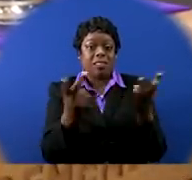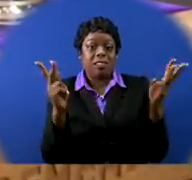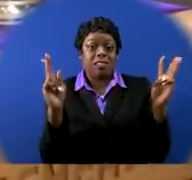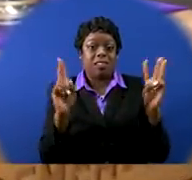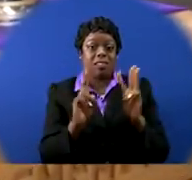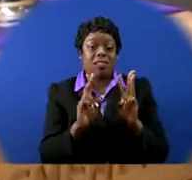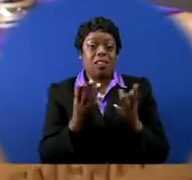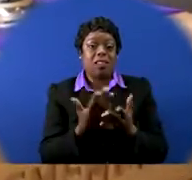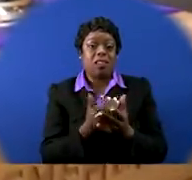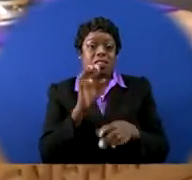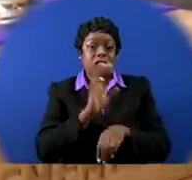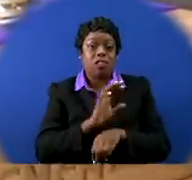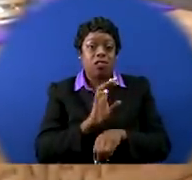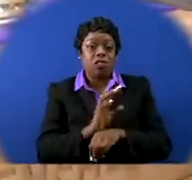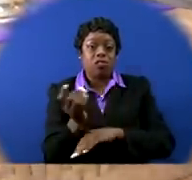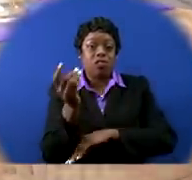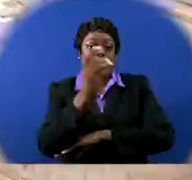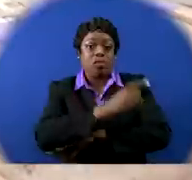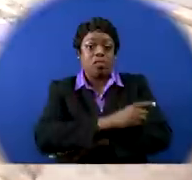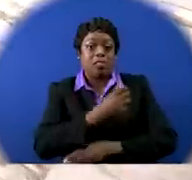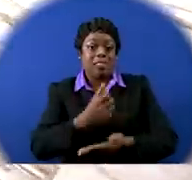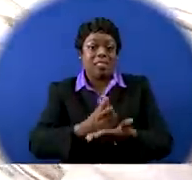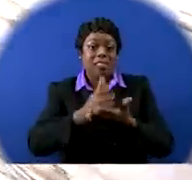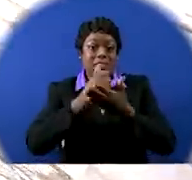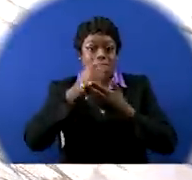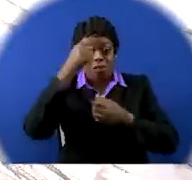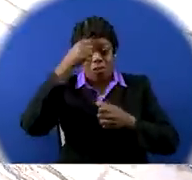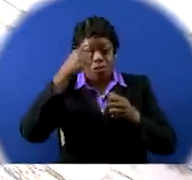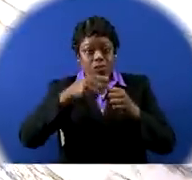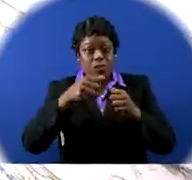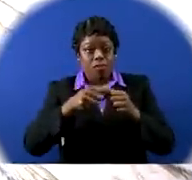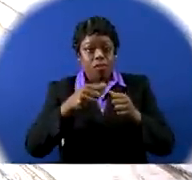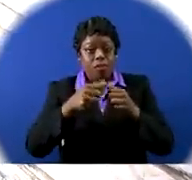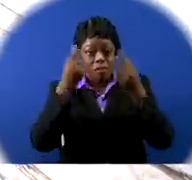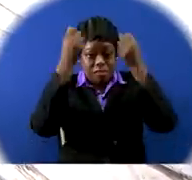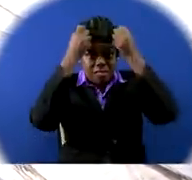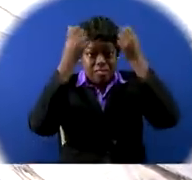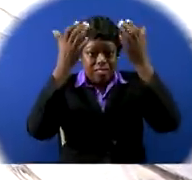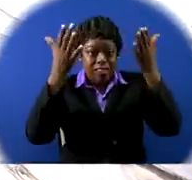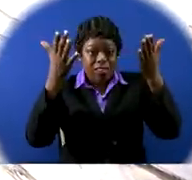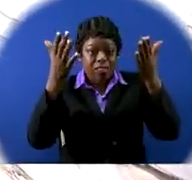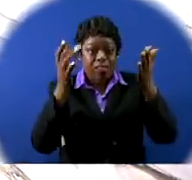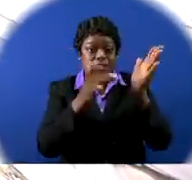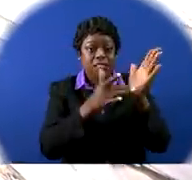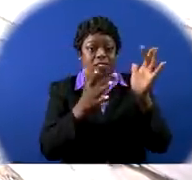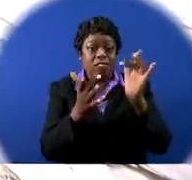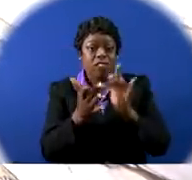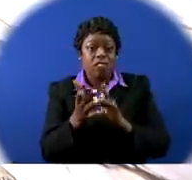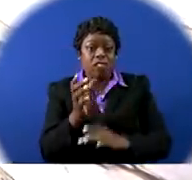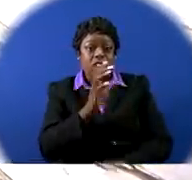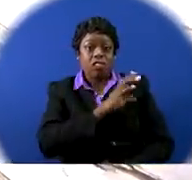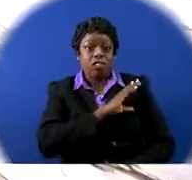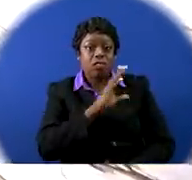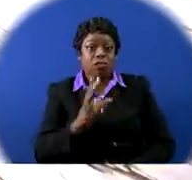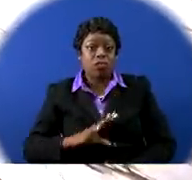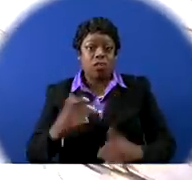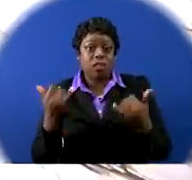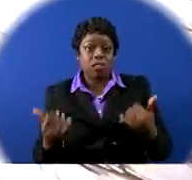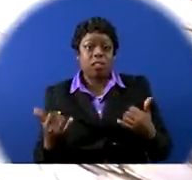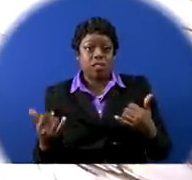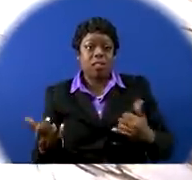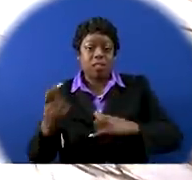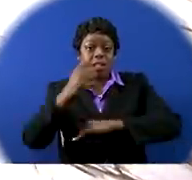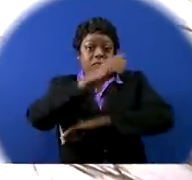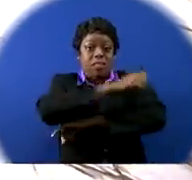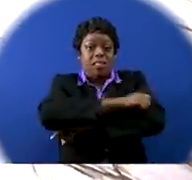today to help us to remember the sacrifice of Jesus Christ. As we come to this table this afternoon, we are